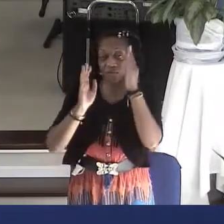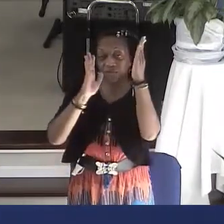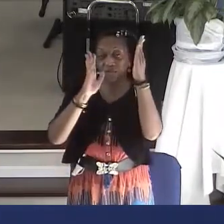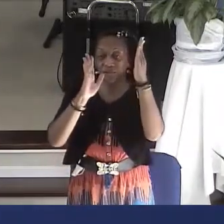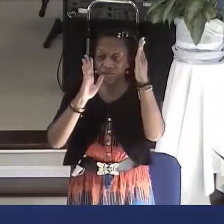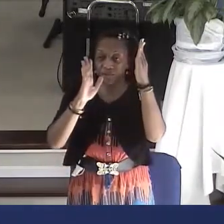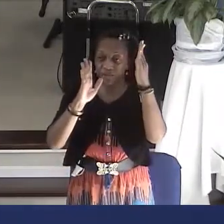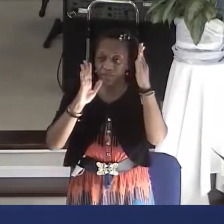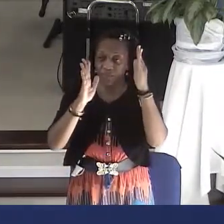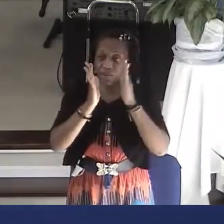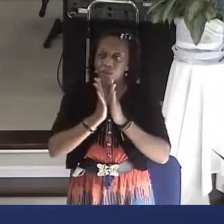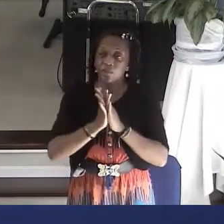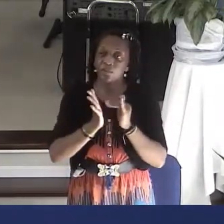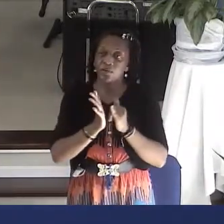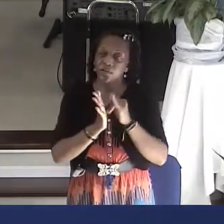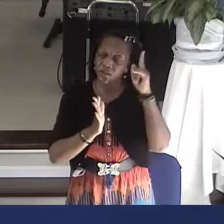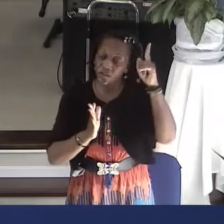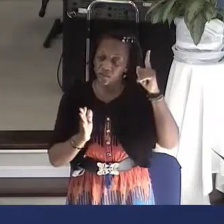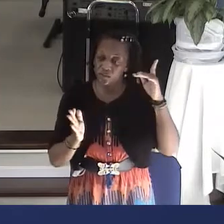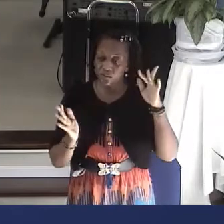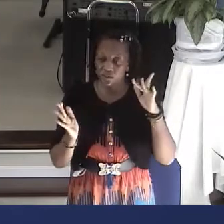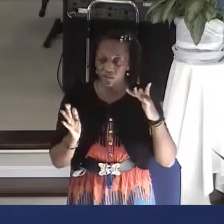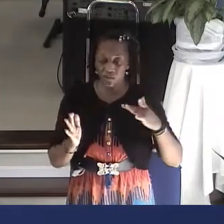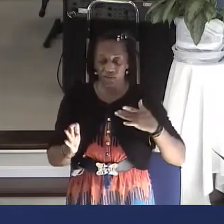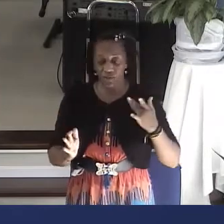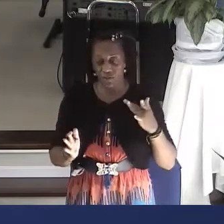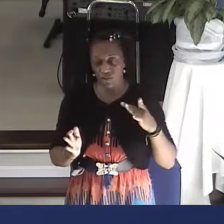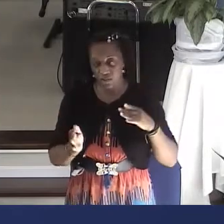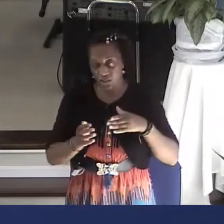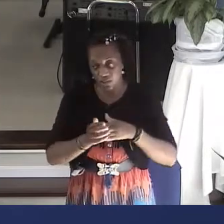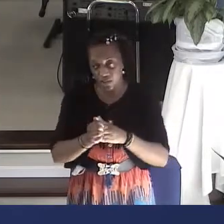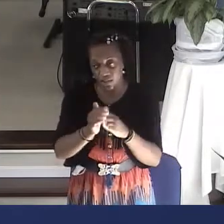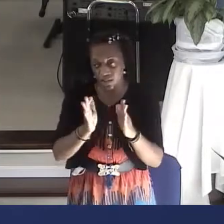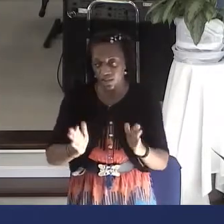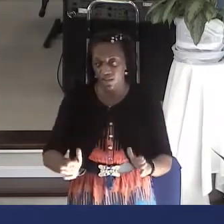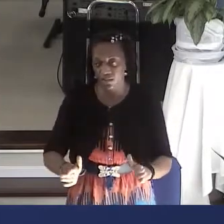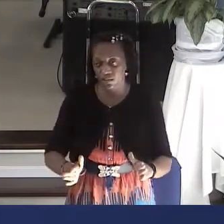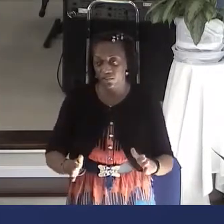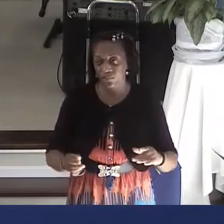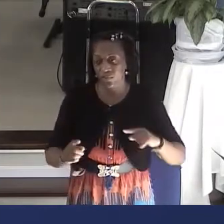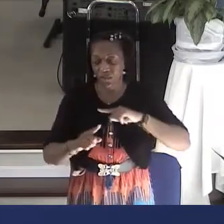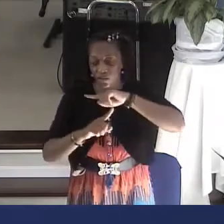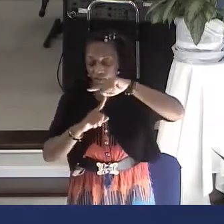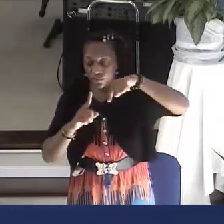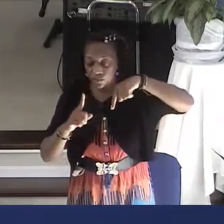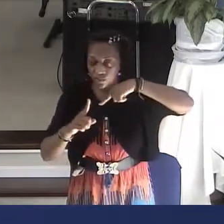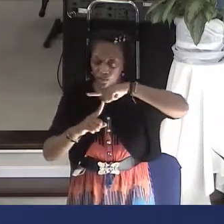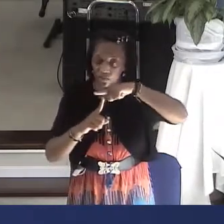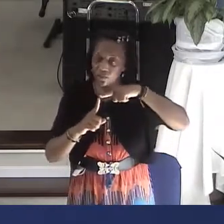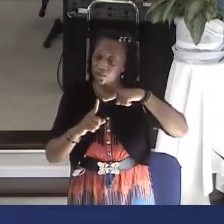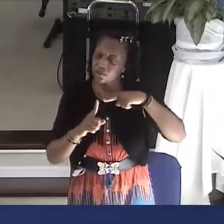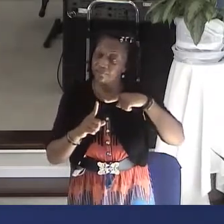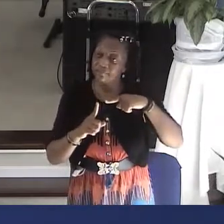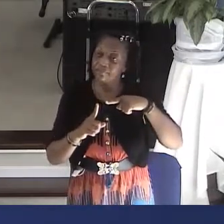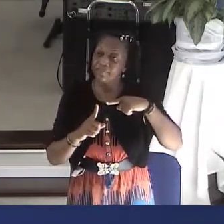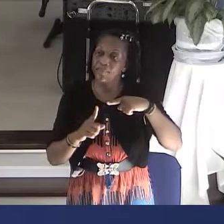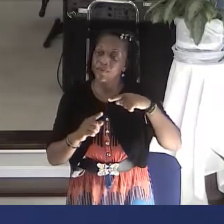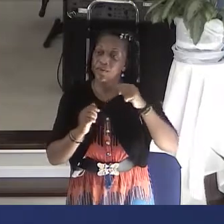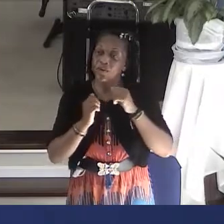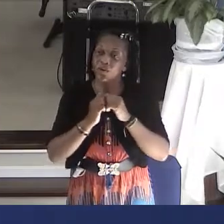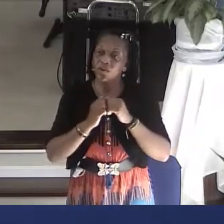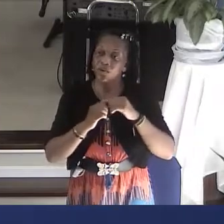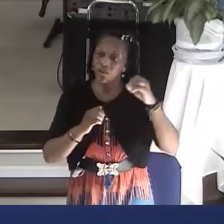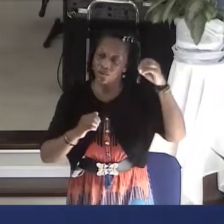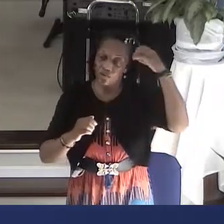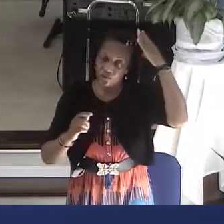leaders. We ask that you surround them with your grace and your mercy. We pray for our pastors this morning in the name